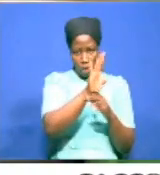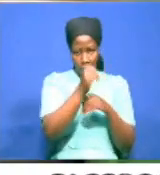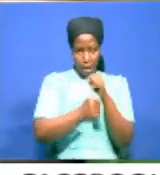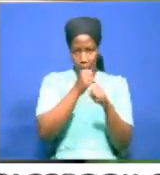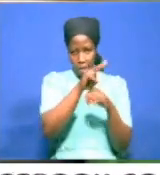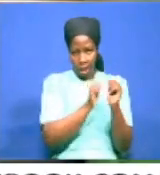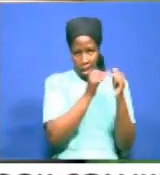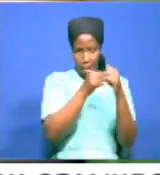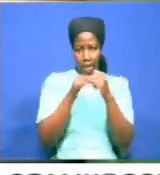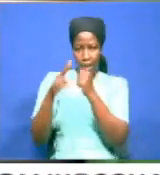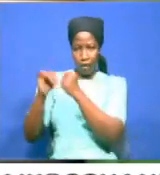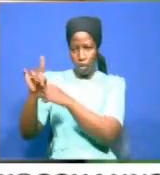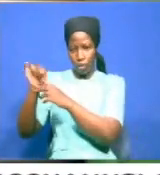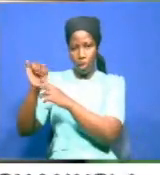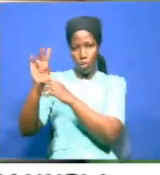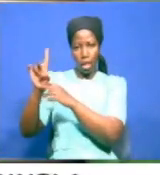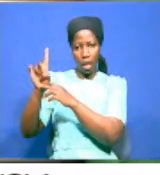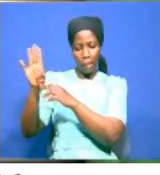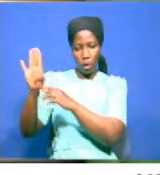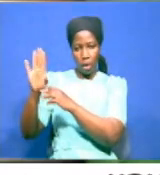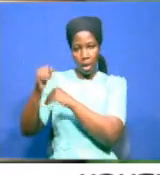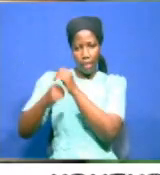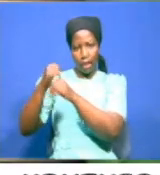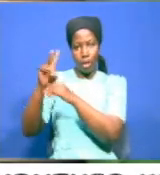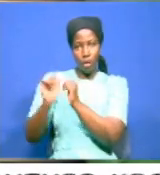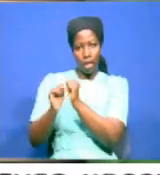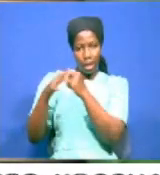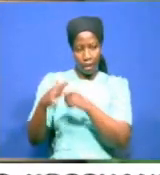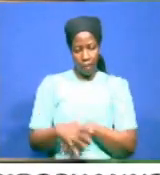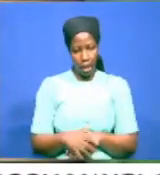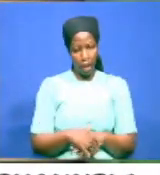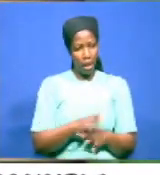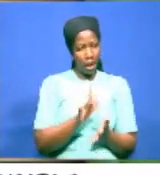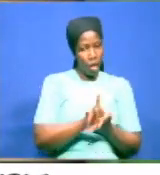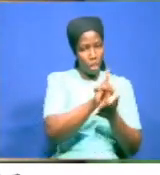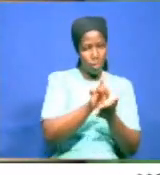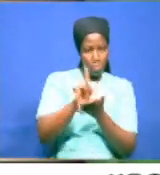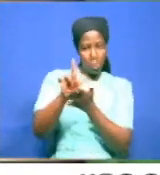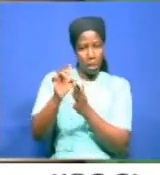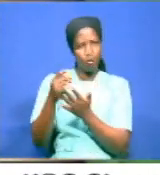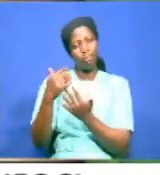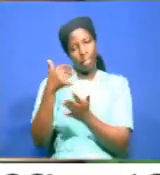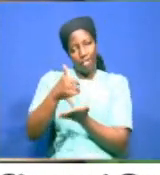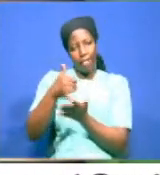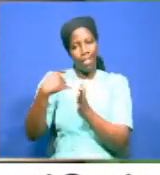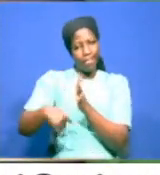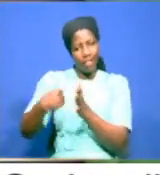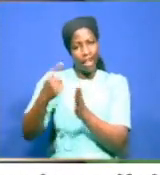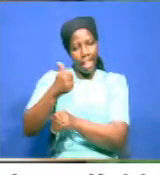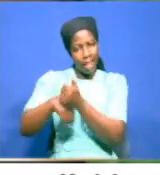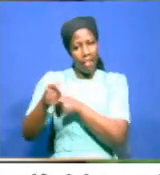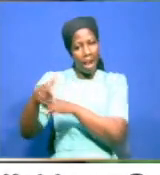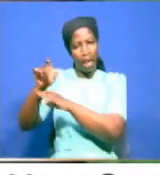77.1 billion in 2019. Credit advance to enterprises involving manufacturing activities rose by